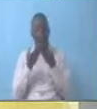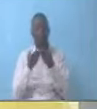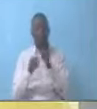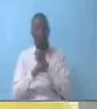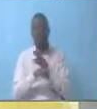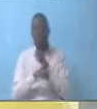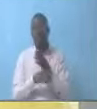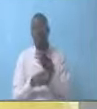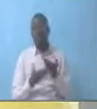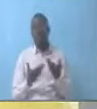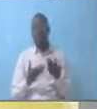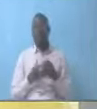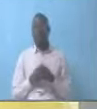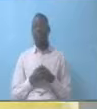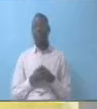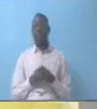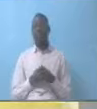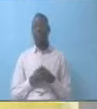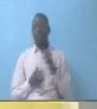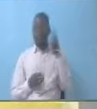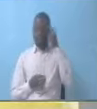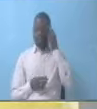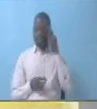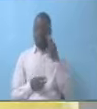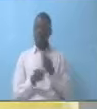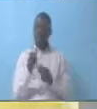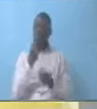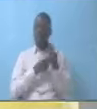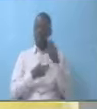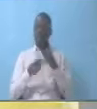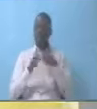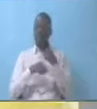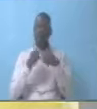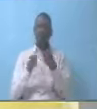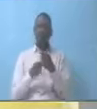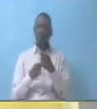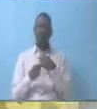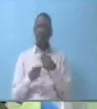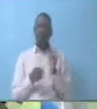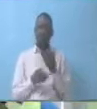I think the repetition of it, which we have gone through already,